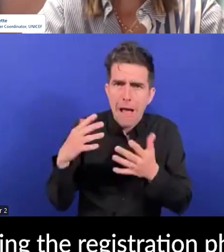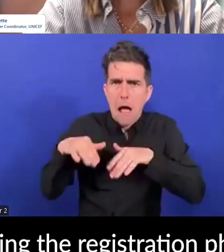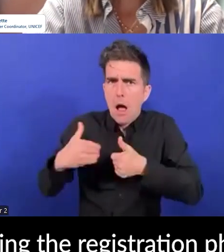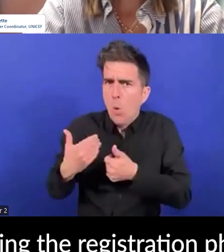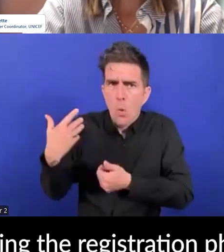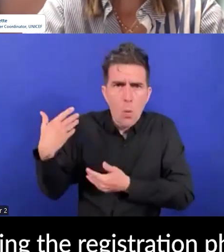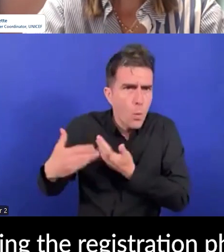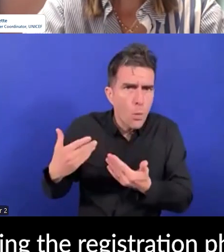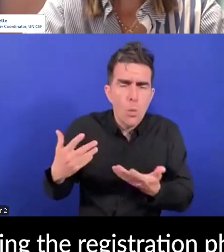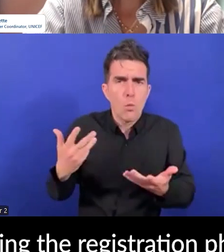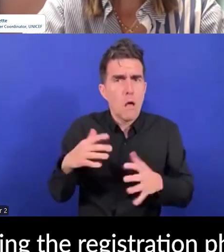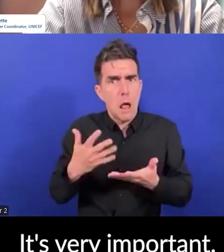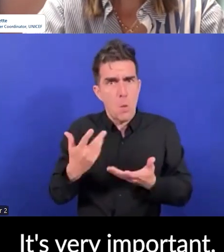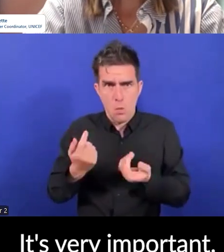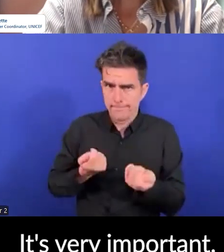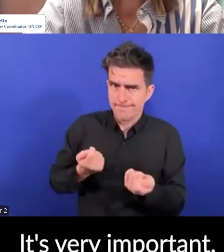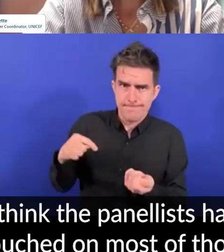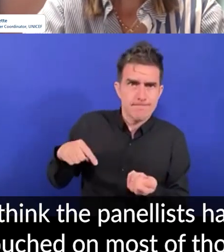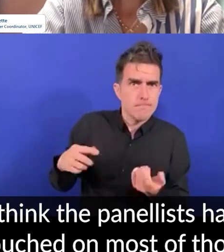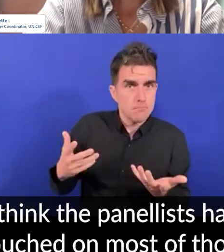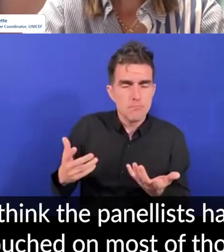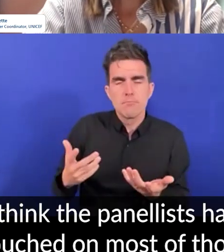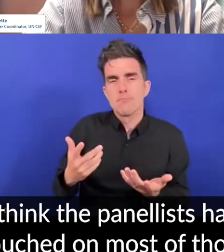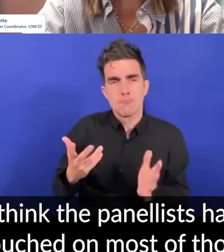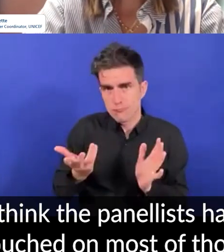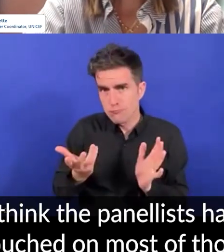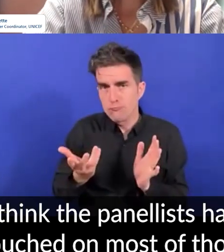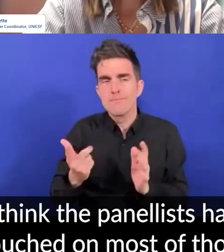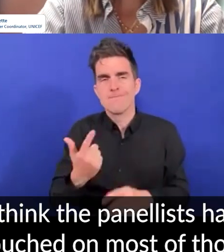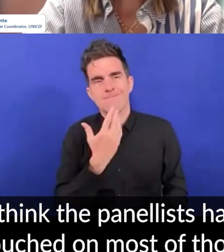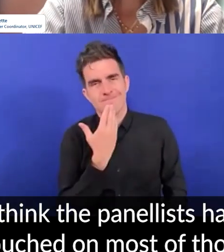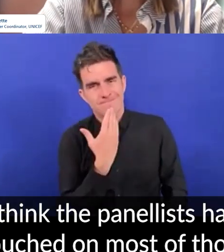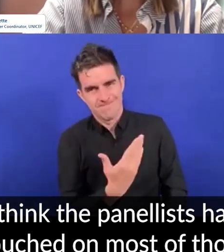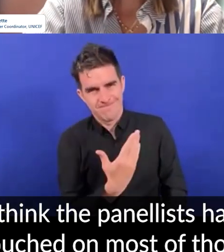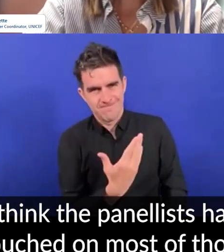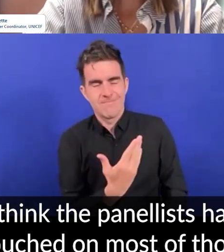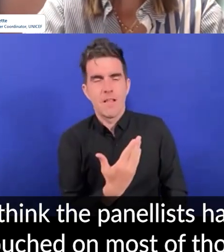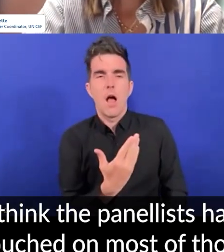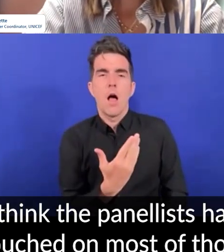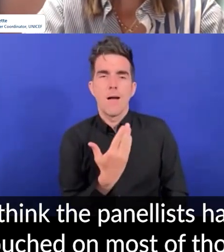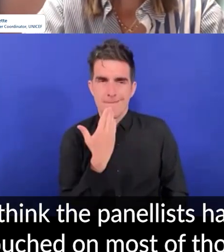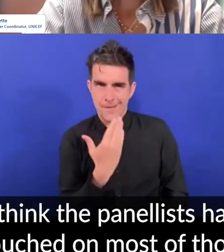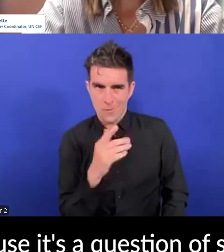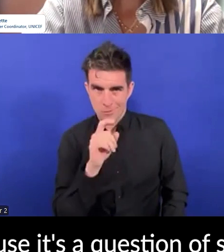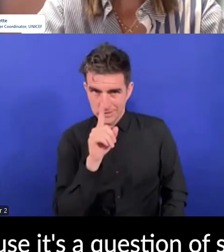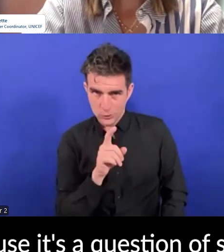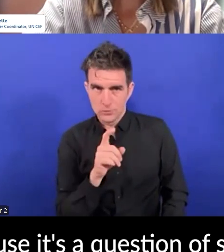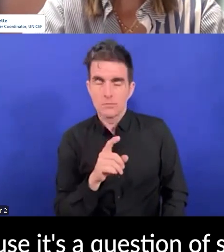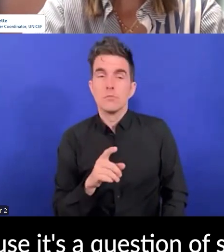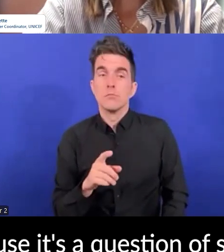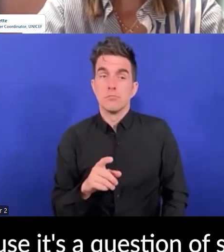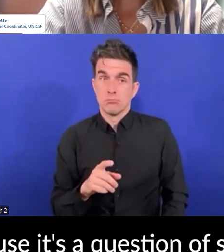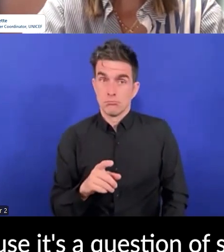the registration phase. It's very important. I think the panelists have touched on most of those